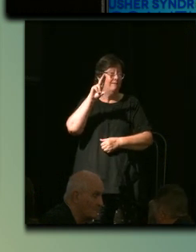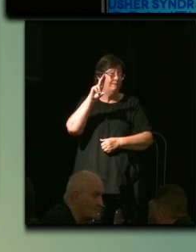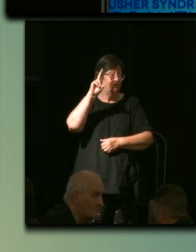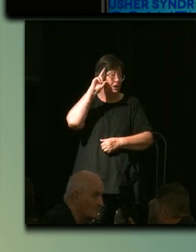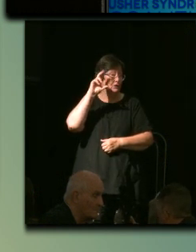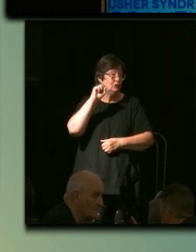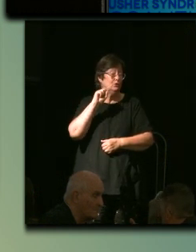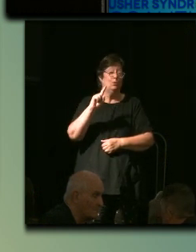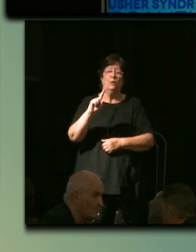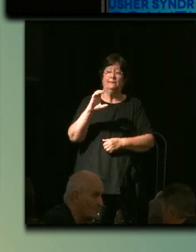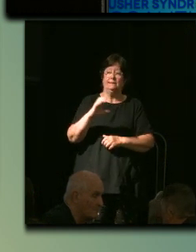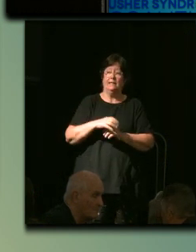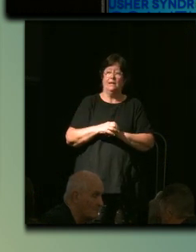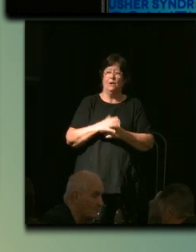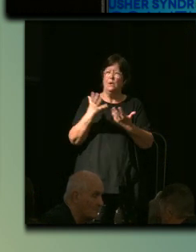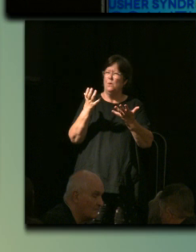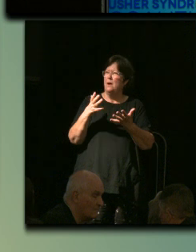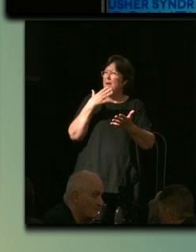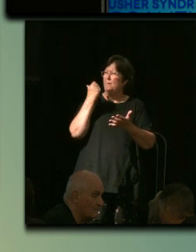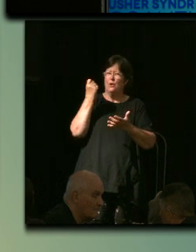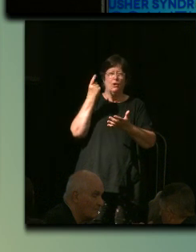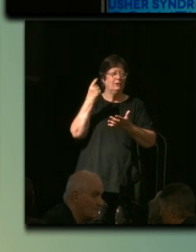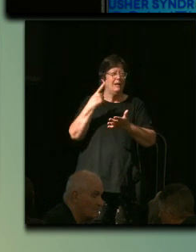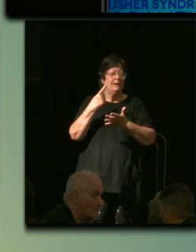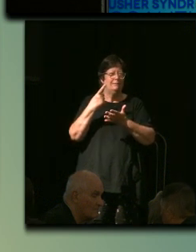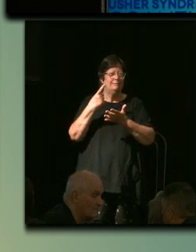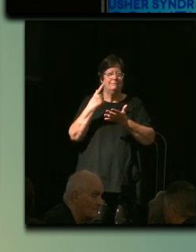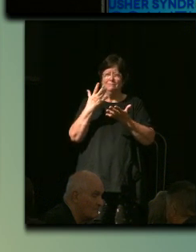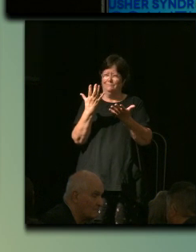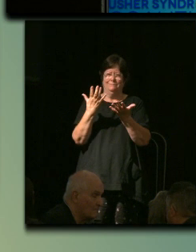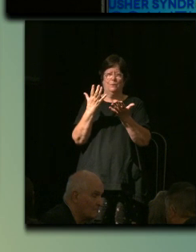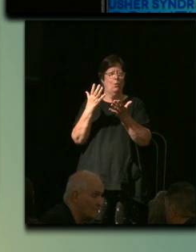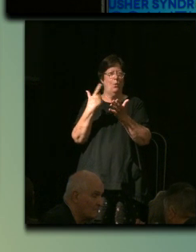to better understand their natural course.